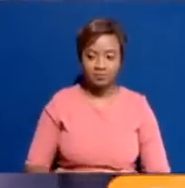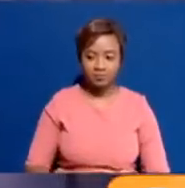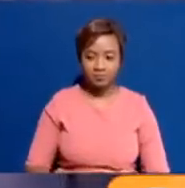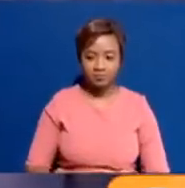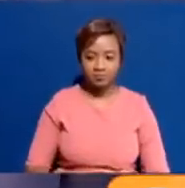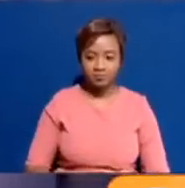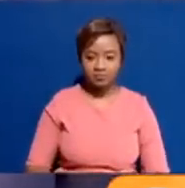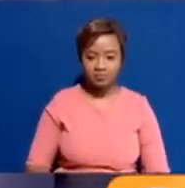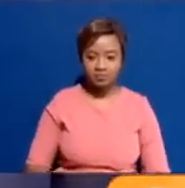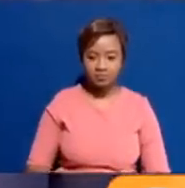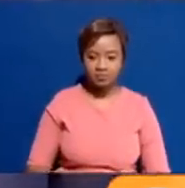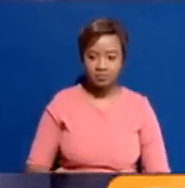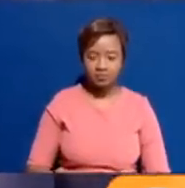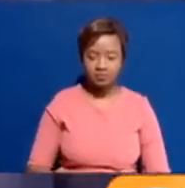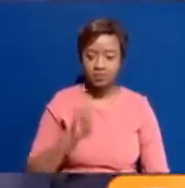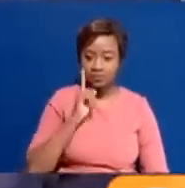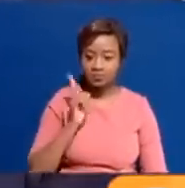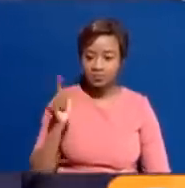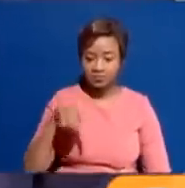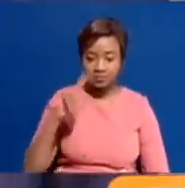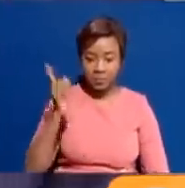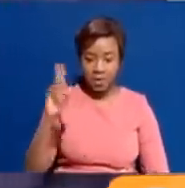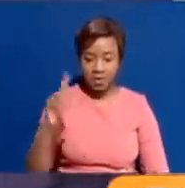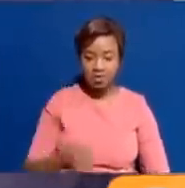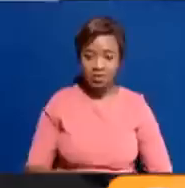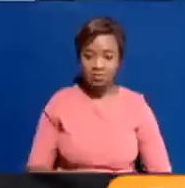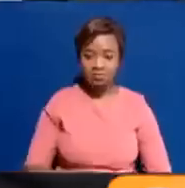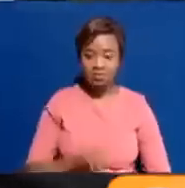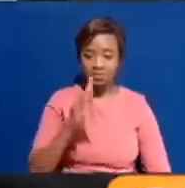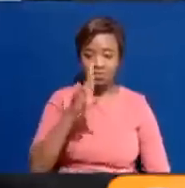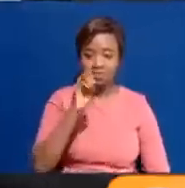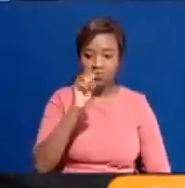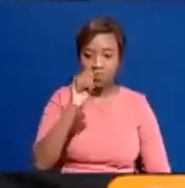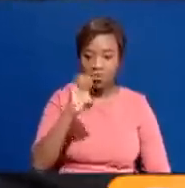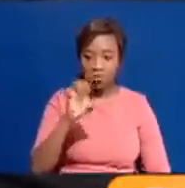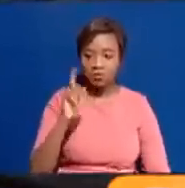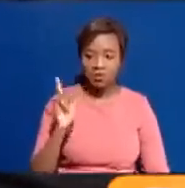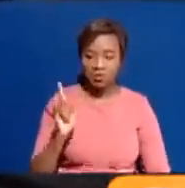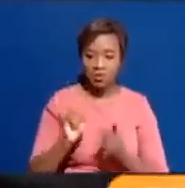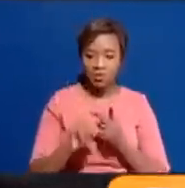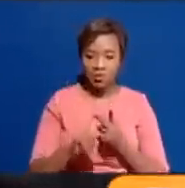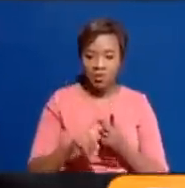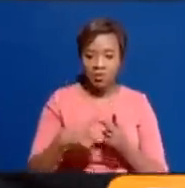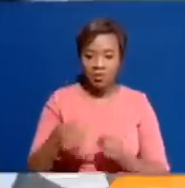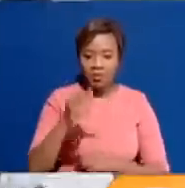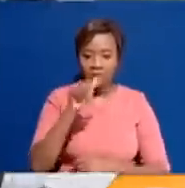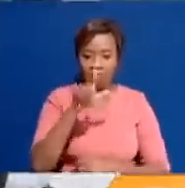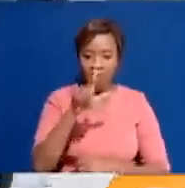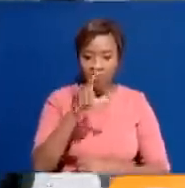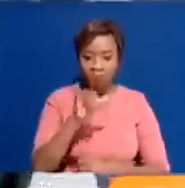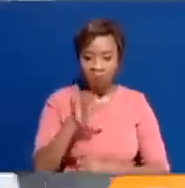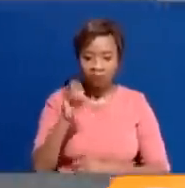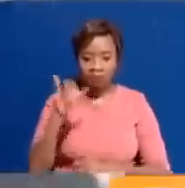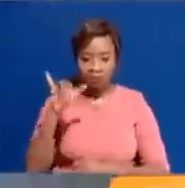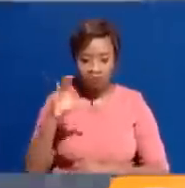At the Kenya Space Agency Laboratory in Nairobi, Rose Wanjiko, Patton Odhiambo, and Captain Alois Were show